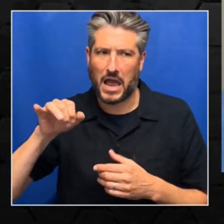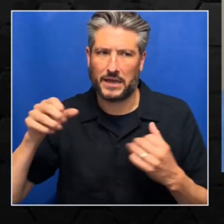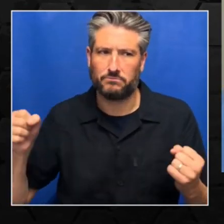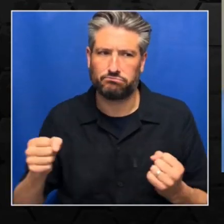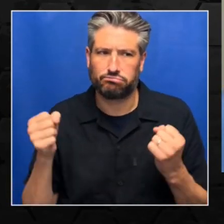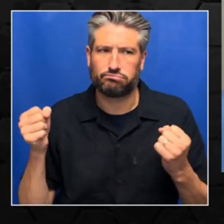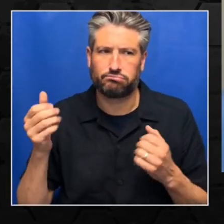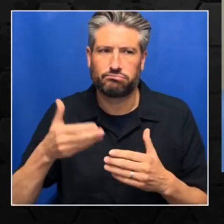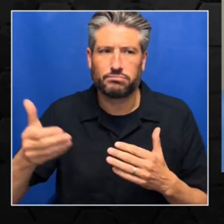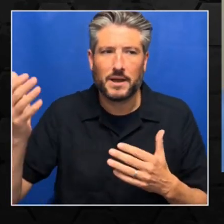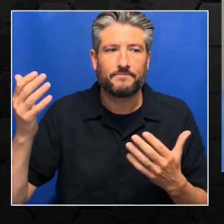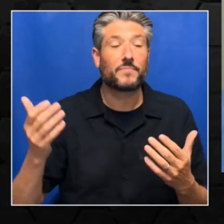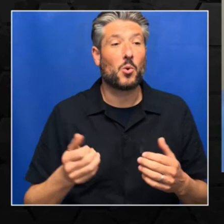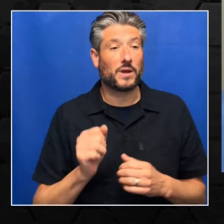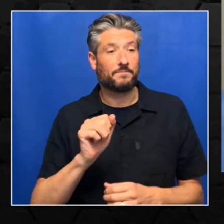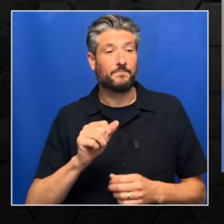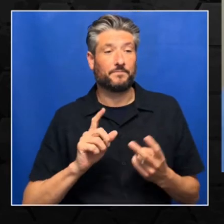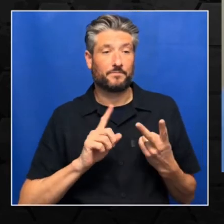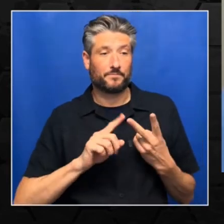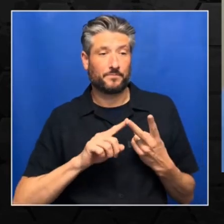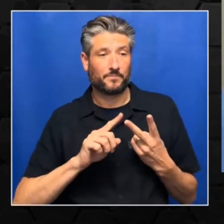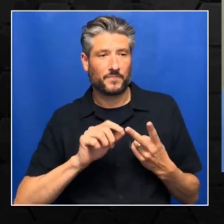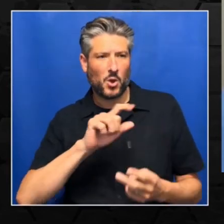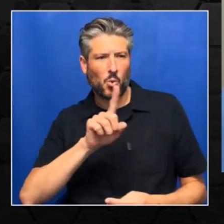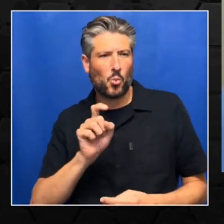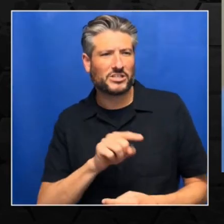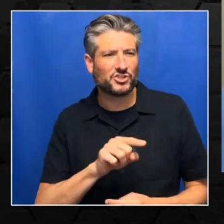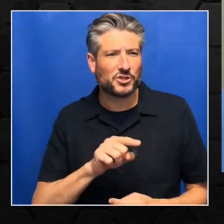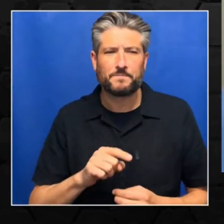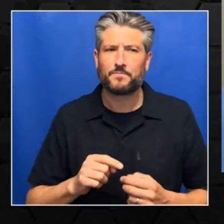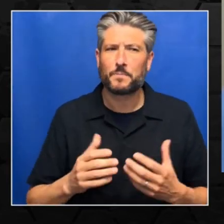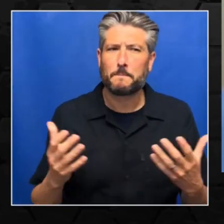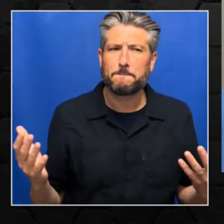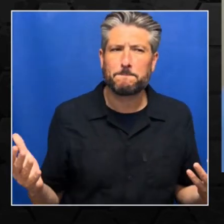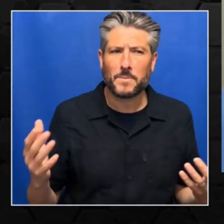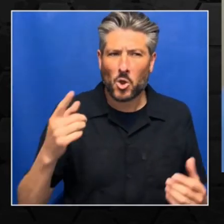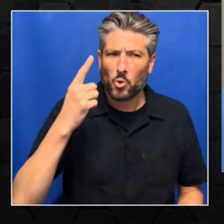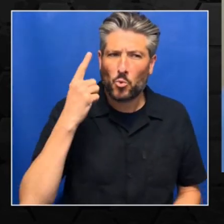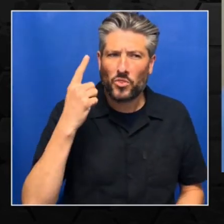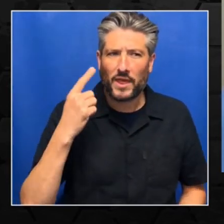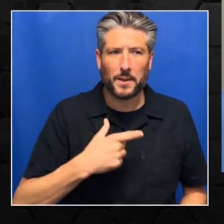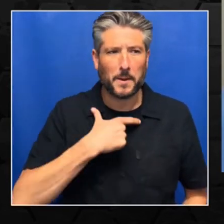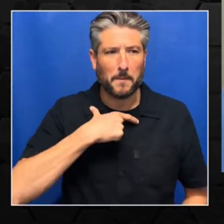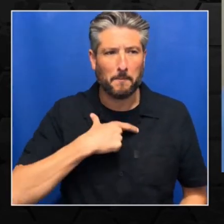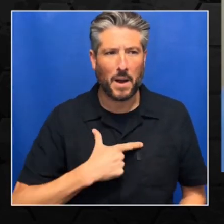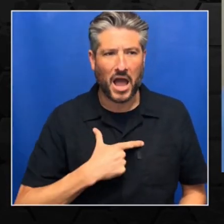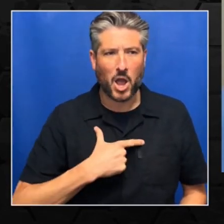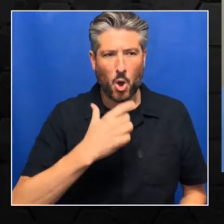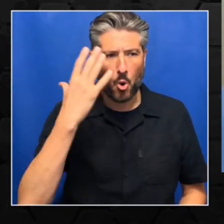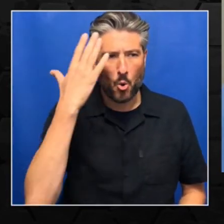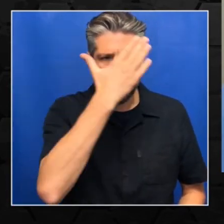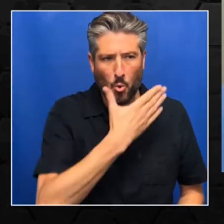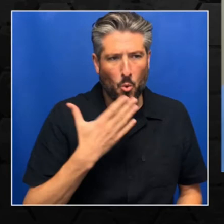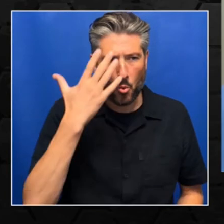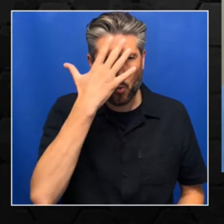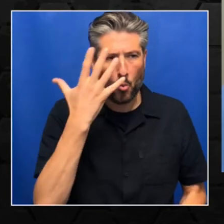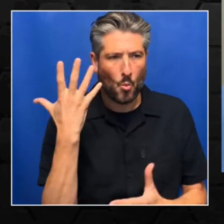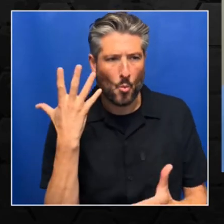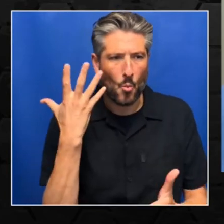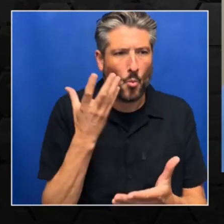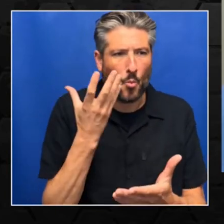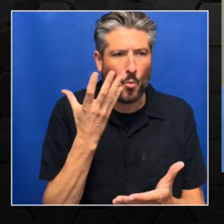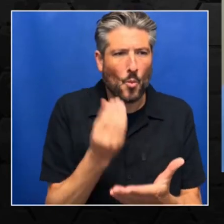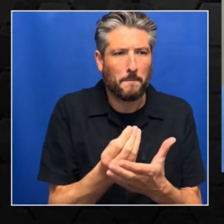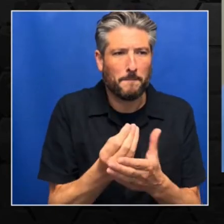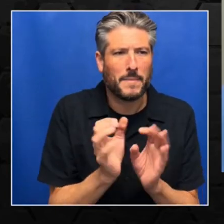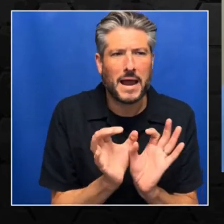think it is more prevalent these days, and in which field do you think it is going to be more prevalent in the future? I would say the